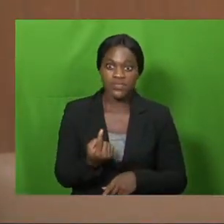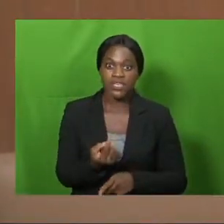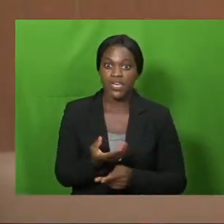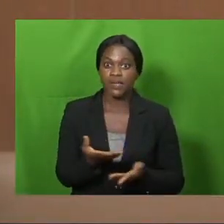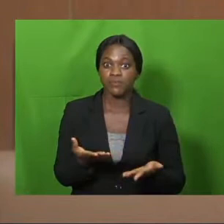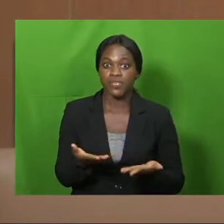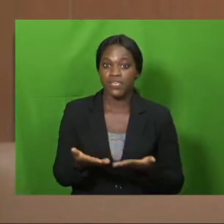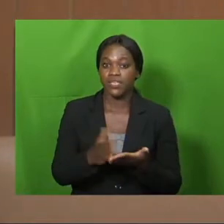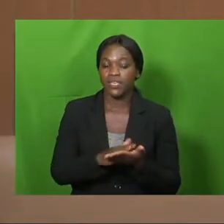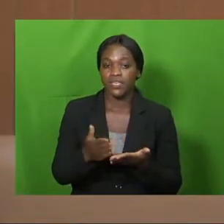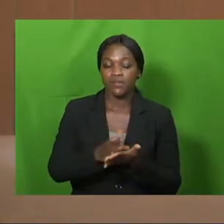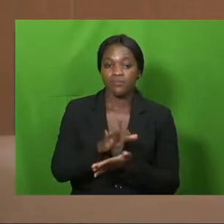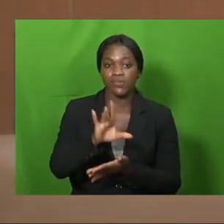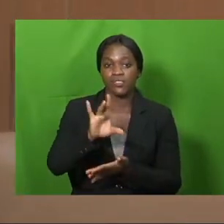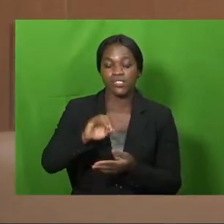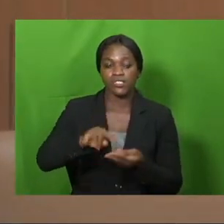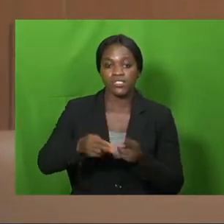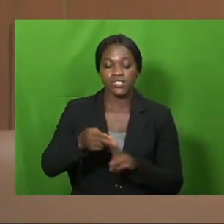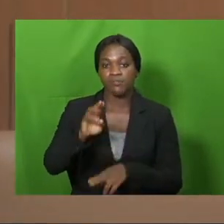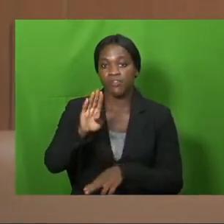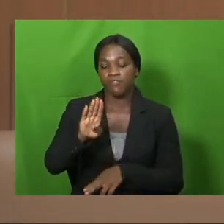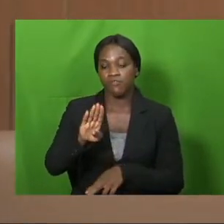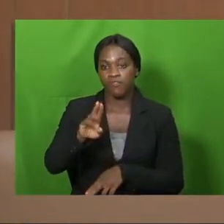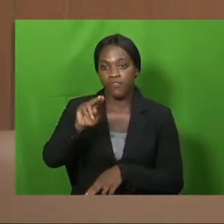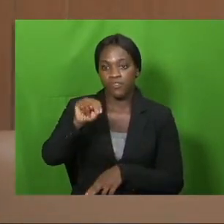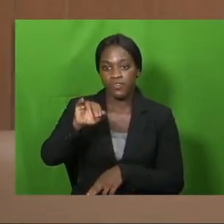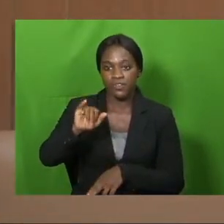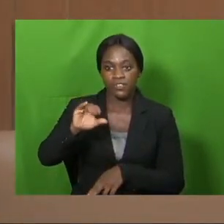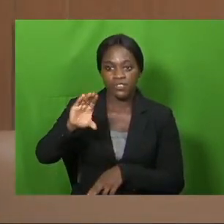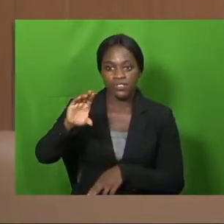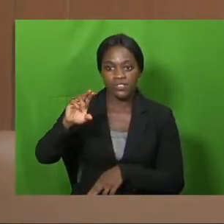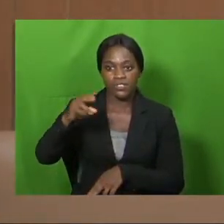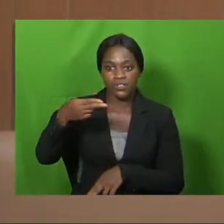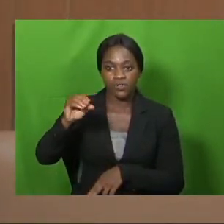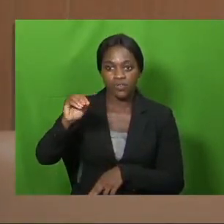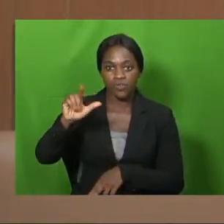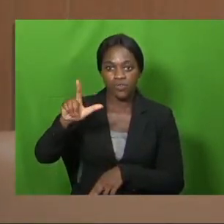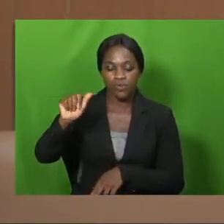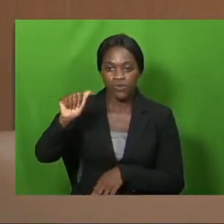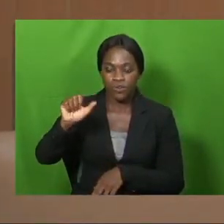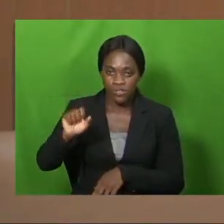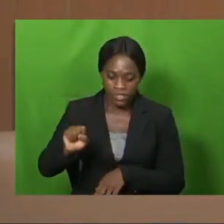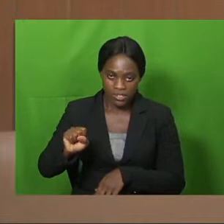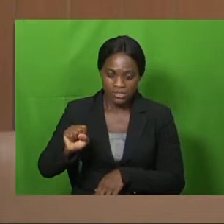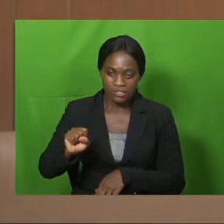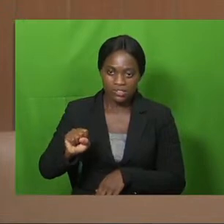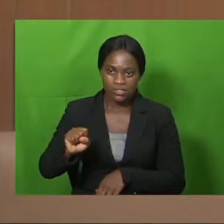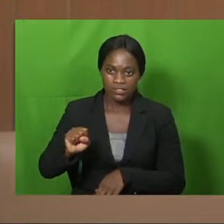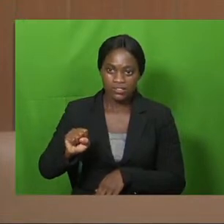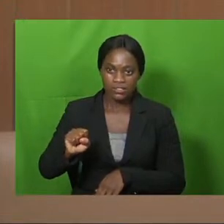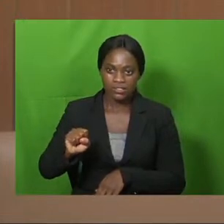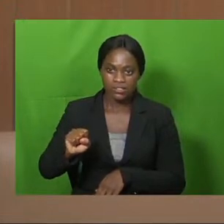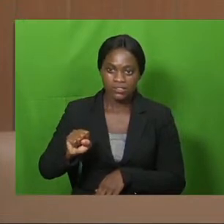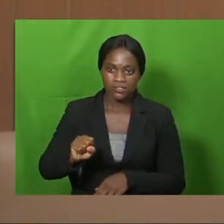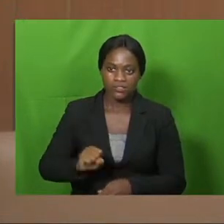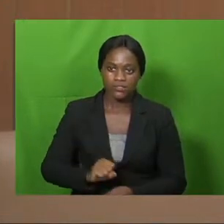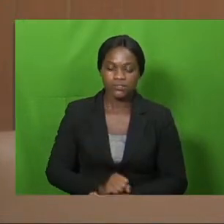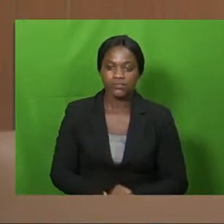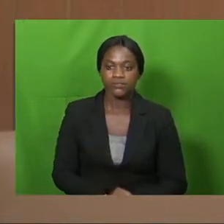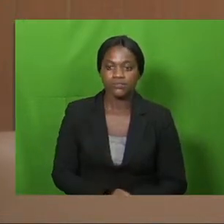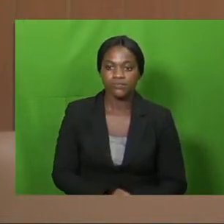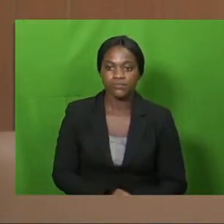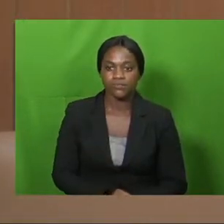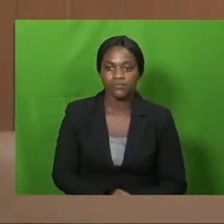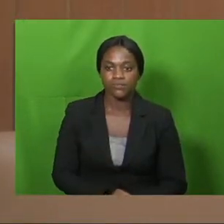item 4. Nicholas Amankwa, I'm refused, but I've been marked. What is your number? Item 4?